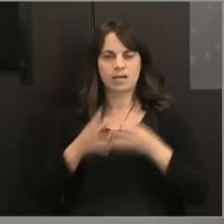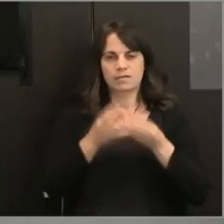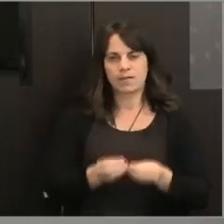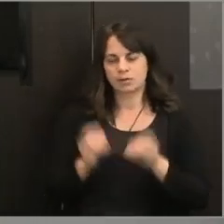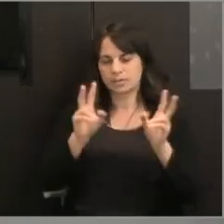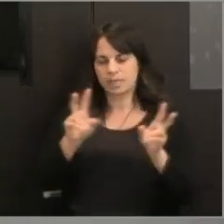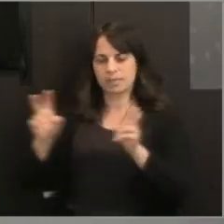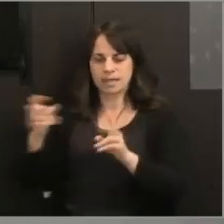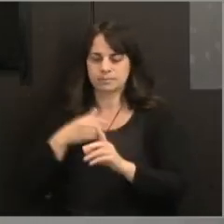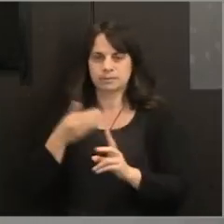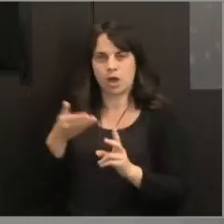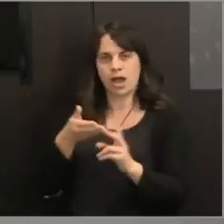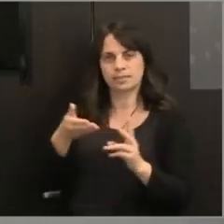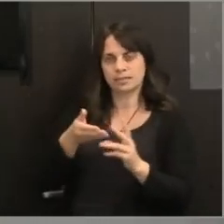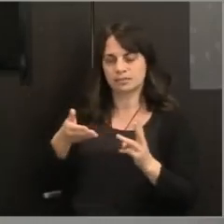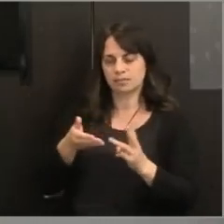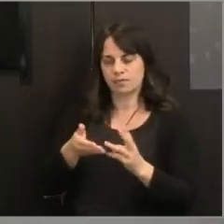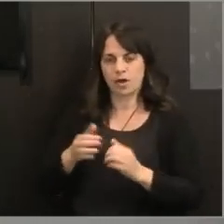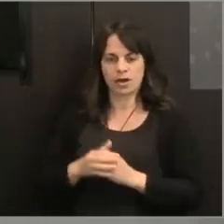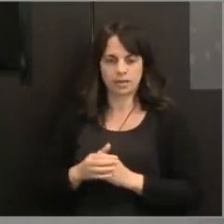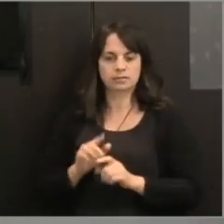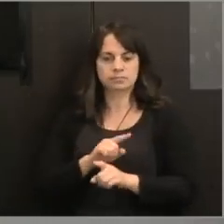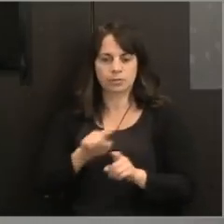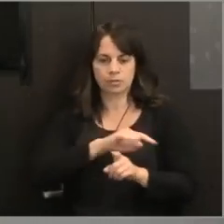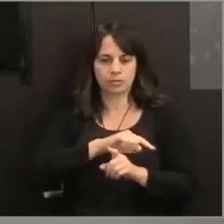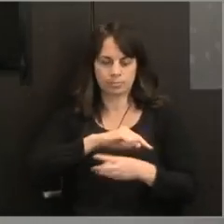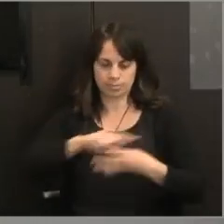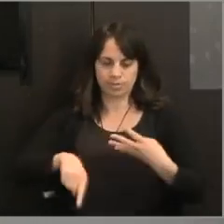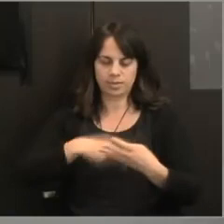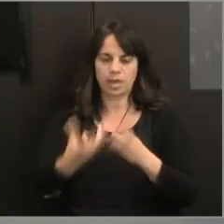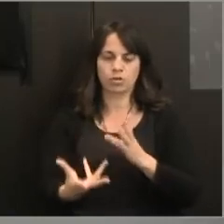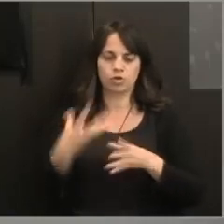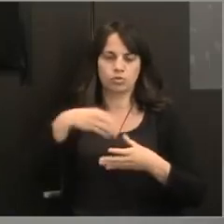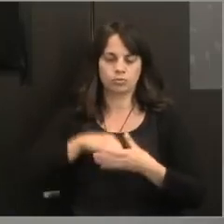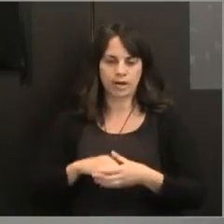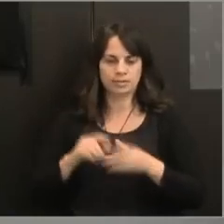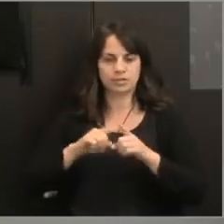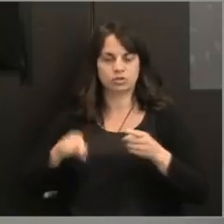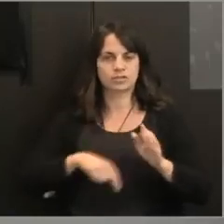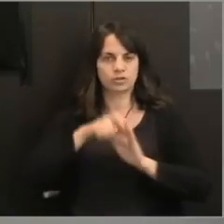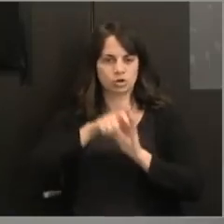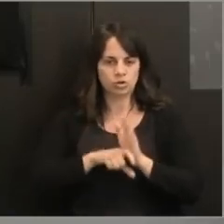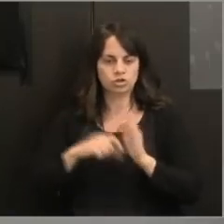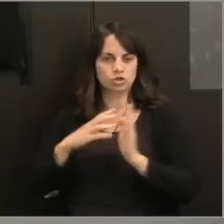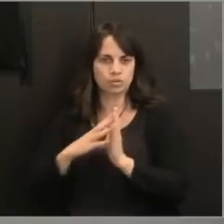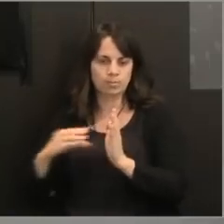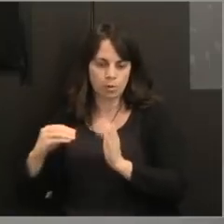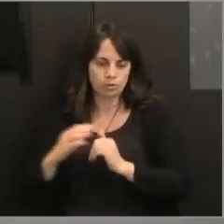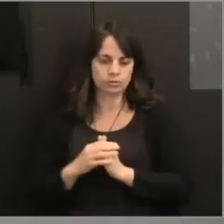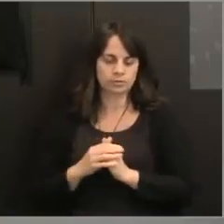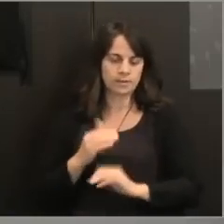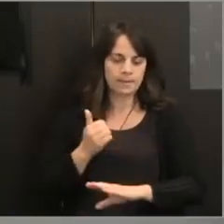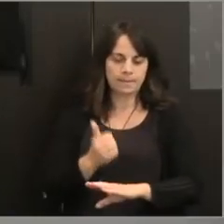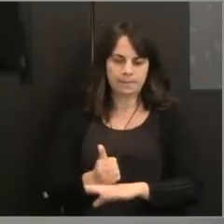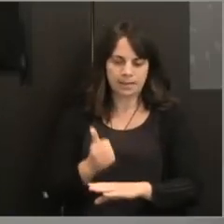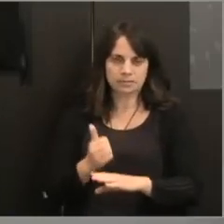themes identified were then incorporated into different constitutional models based on the